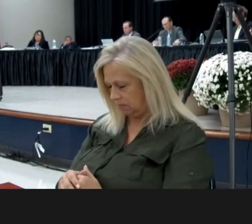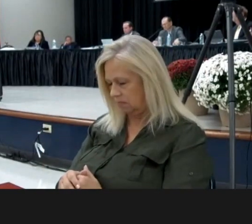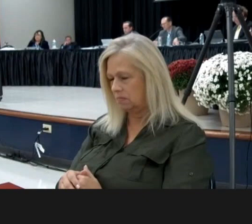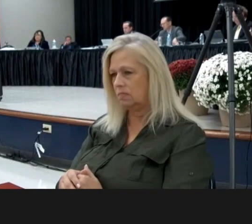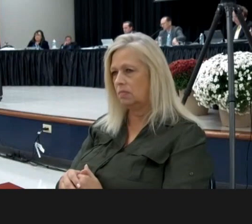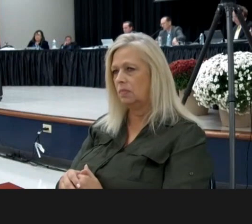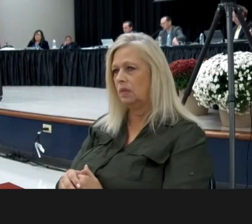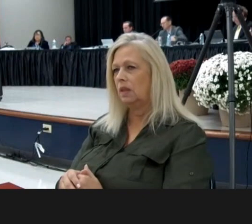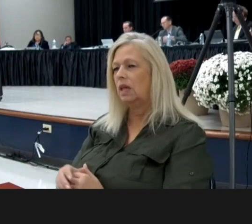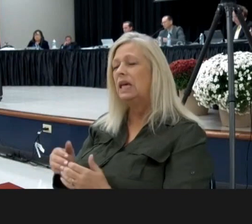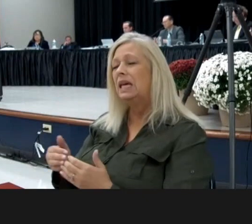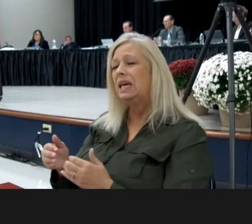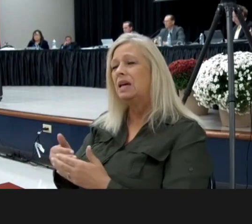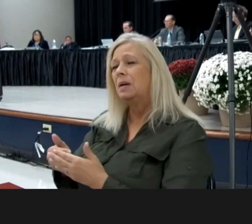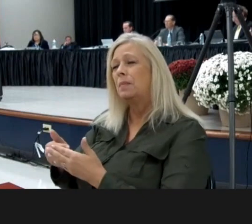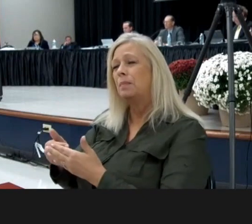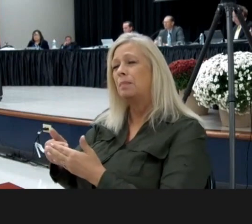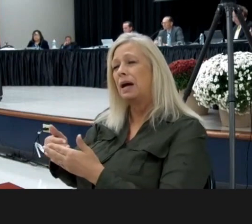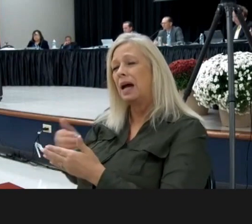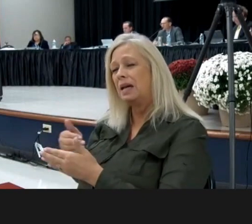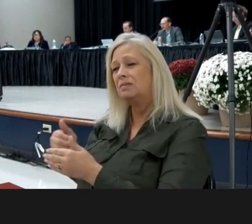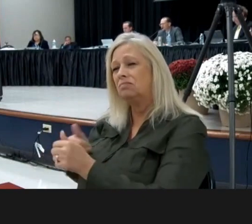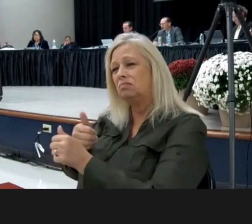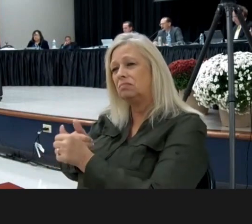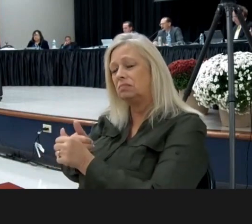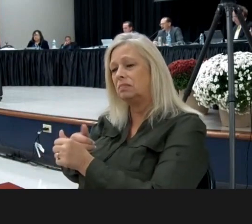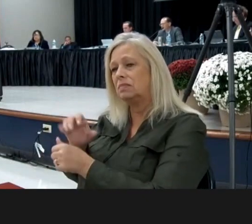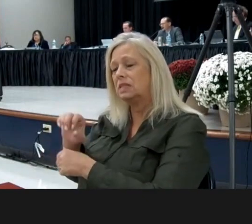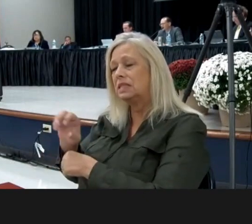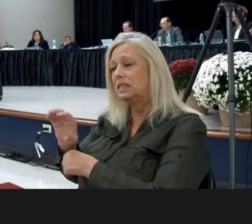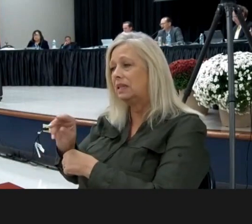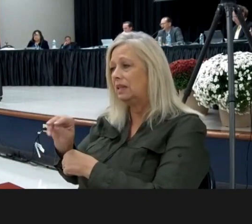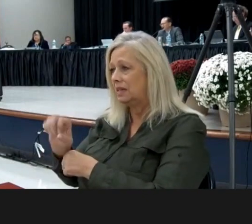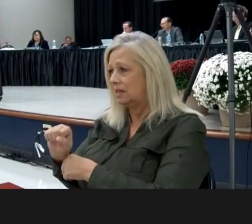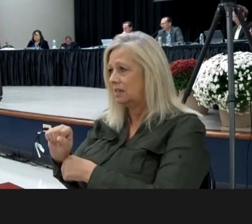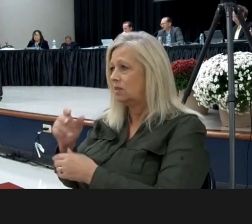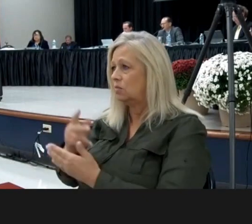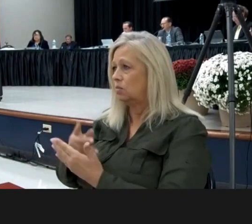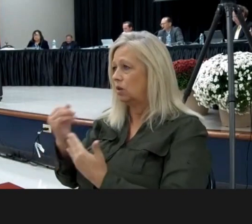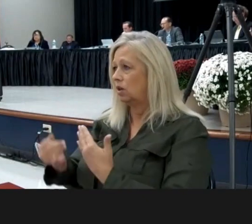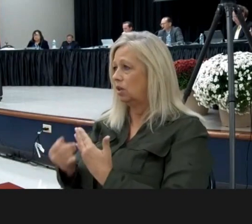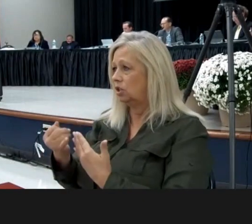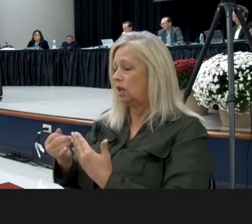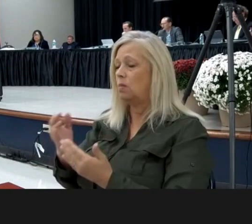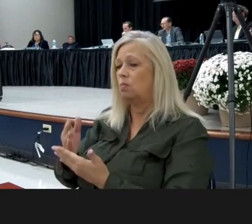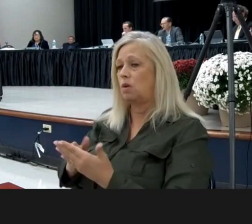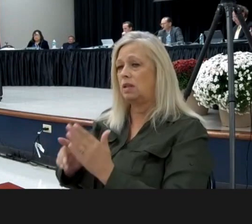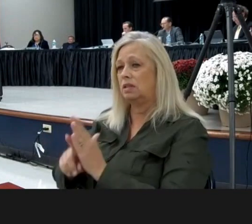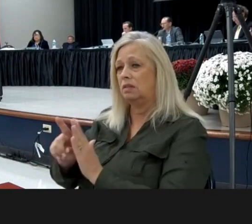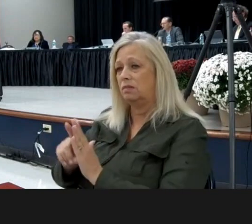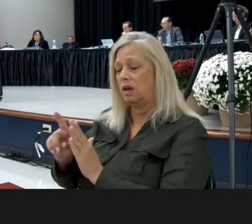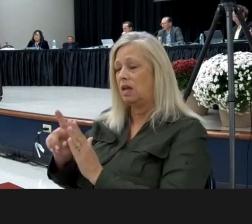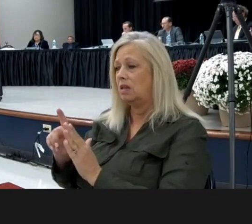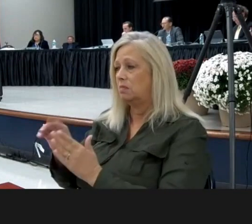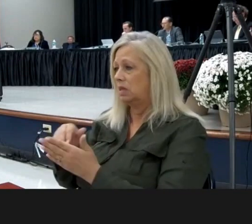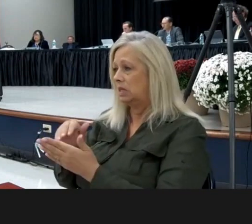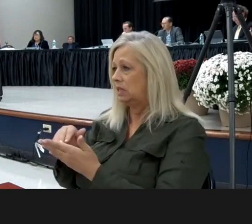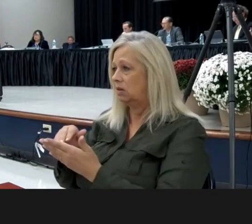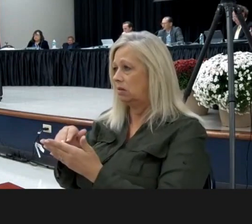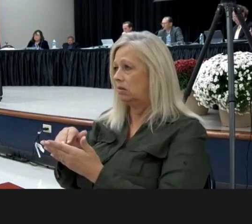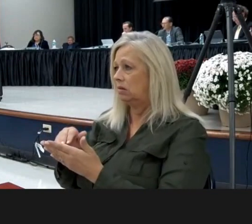few of the behind the scenes aspects of the project as part of the development center, which will be out of the public's